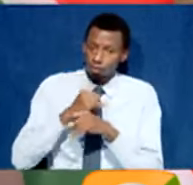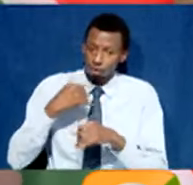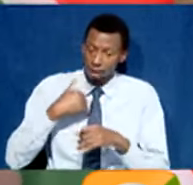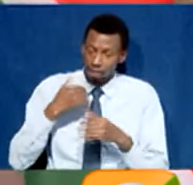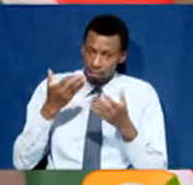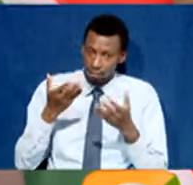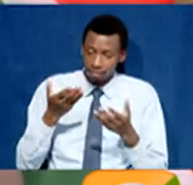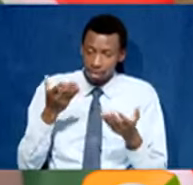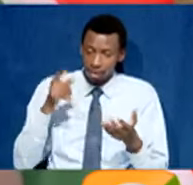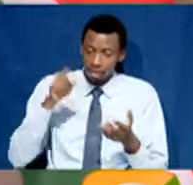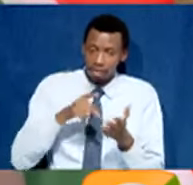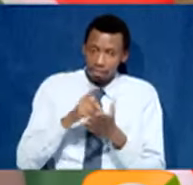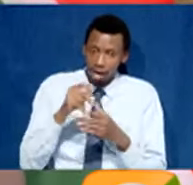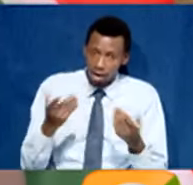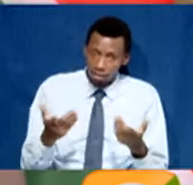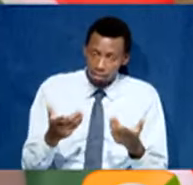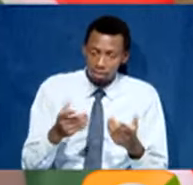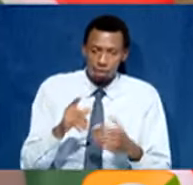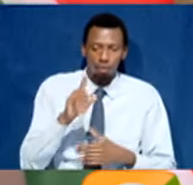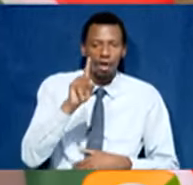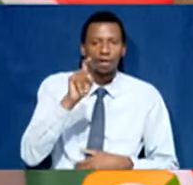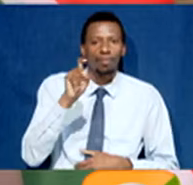pay 1.5%.